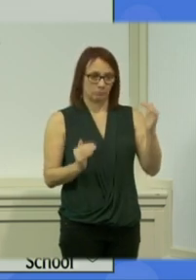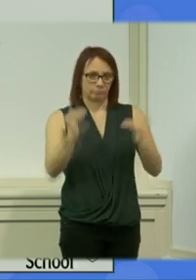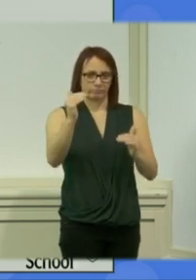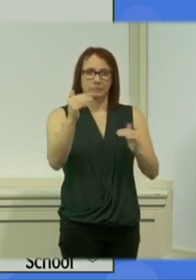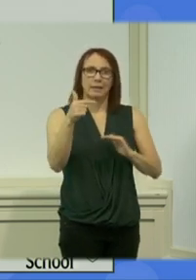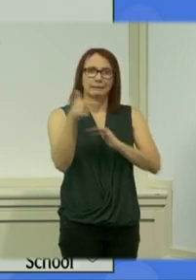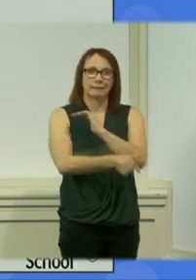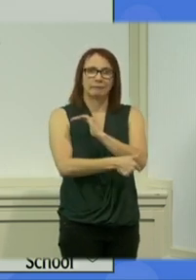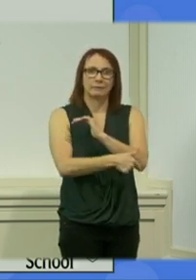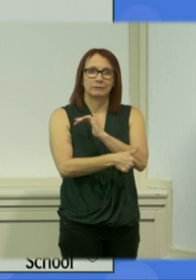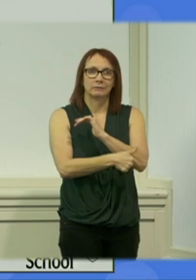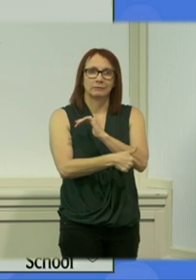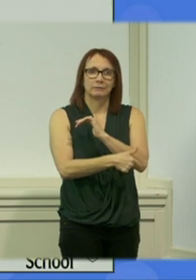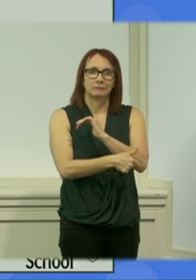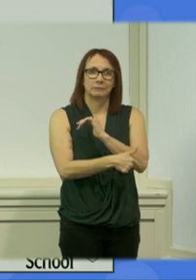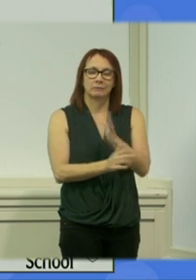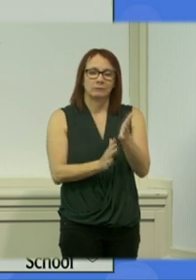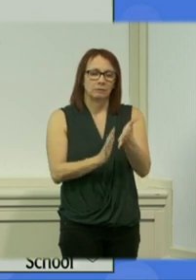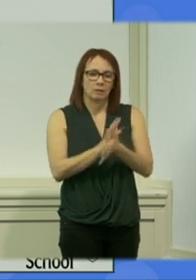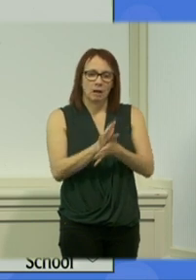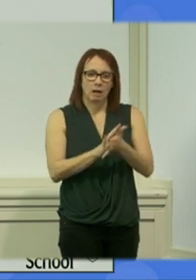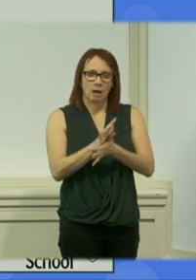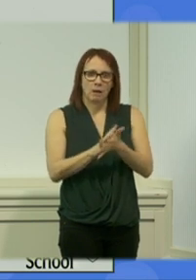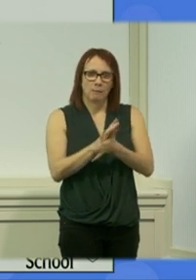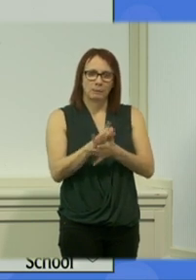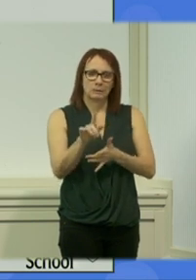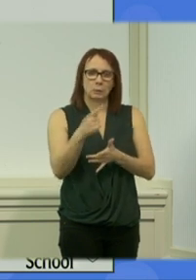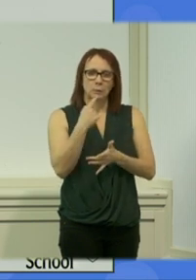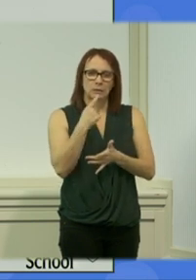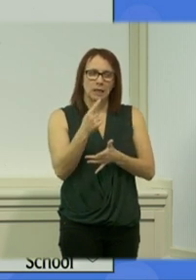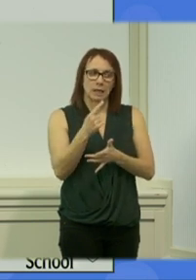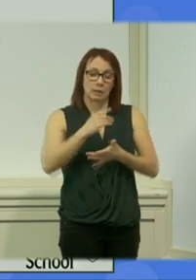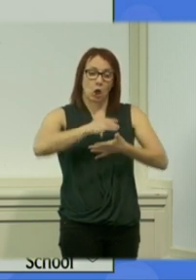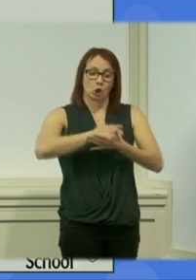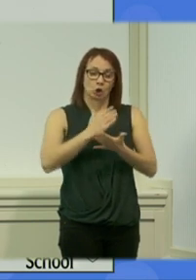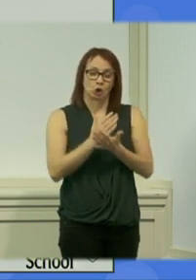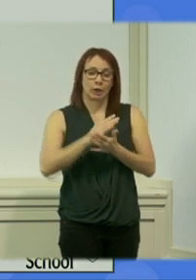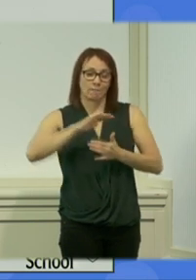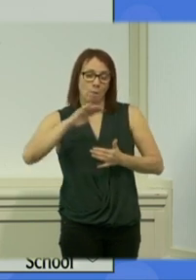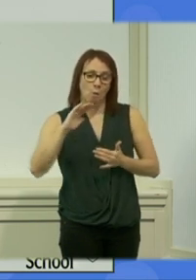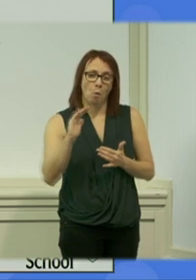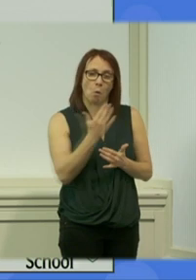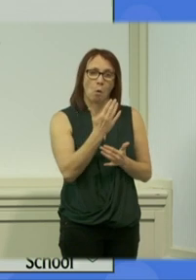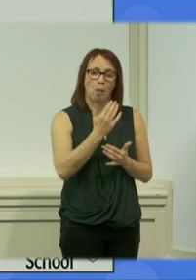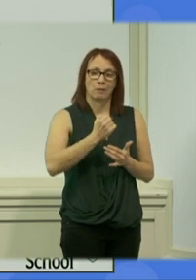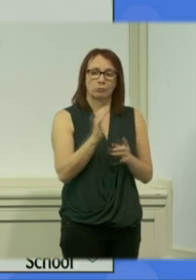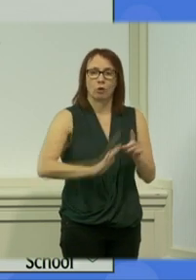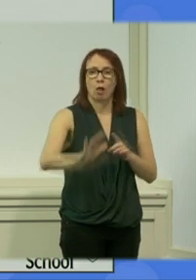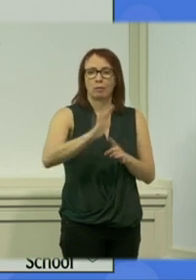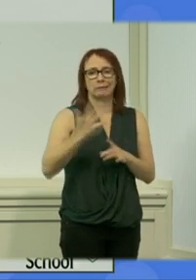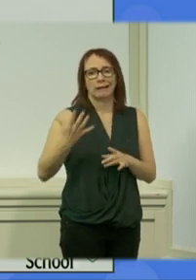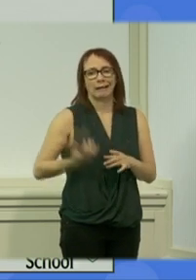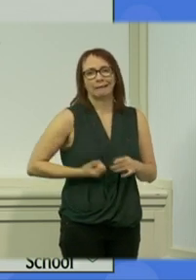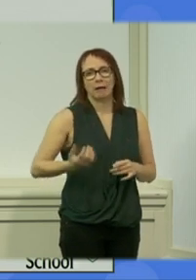this, you often express it as a share of all of the income in the country, because